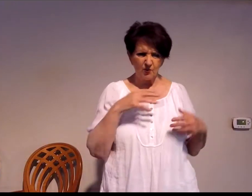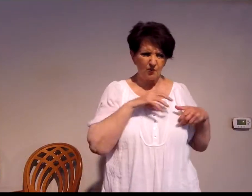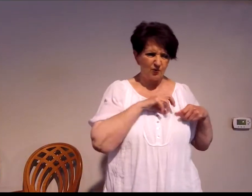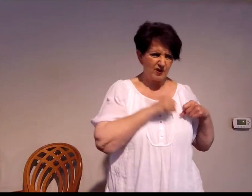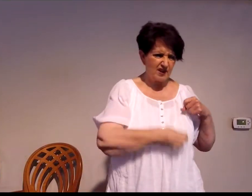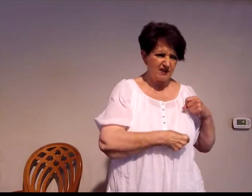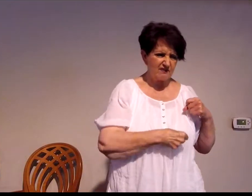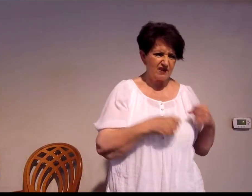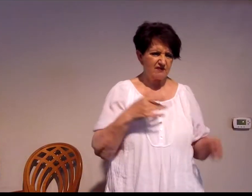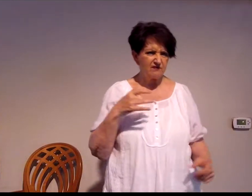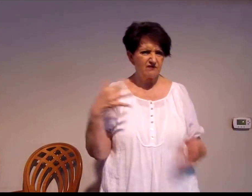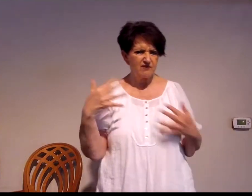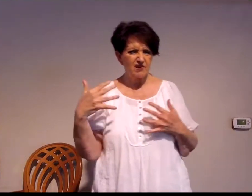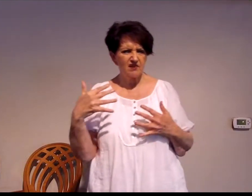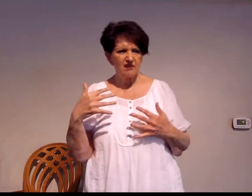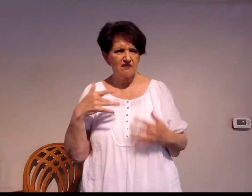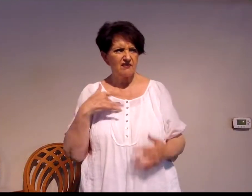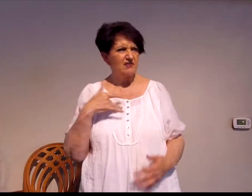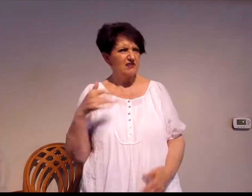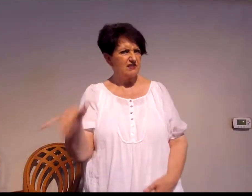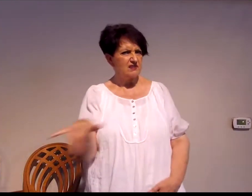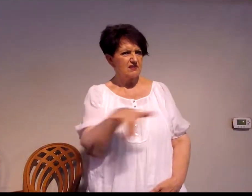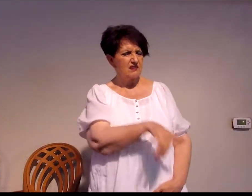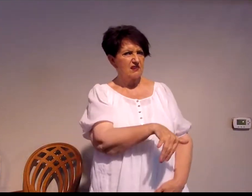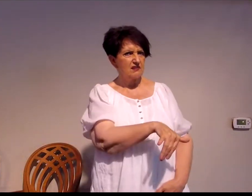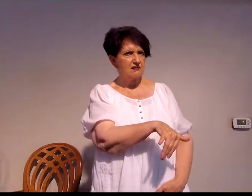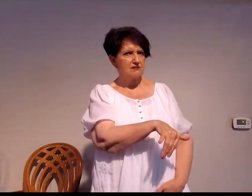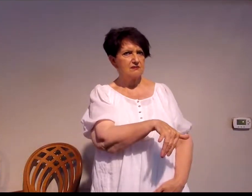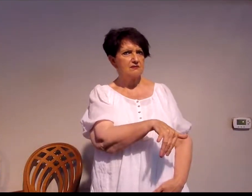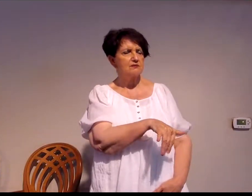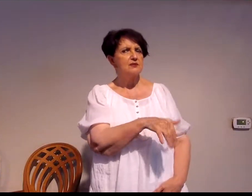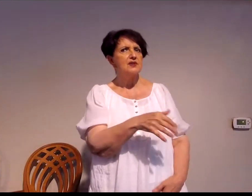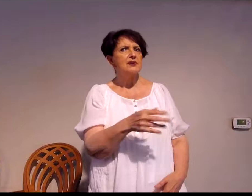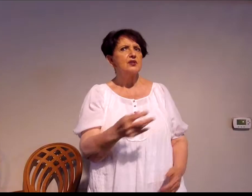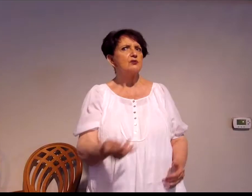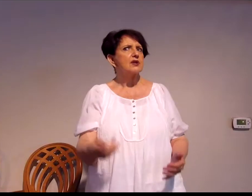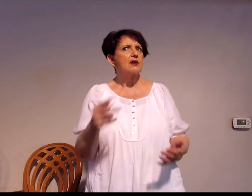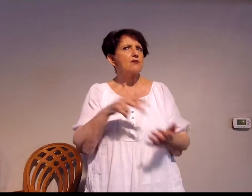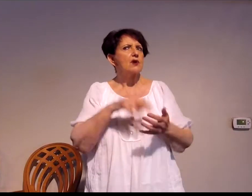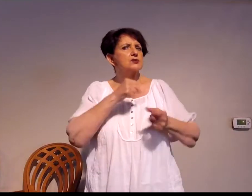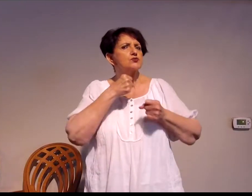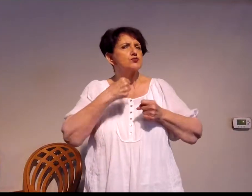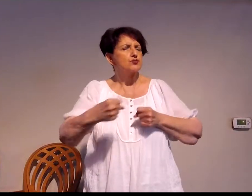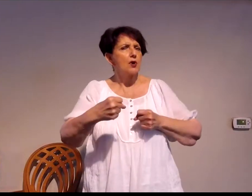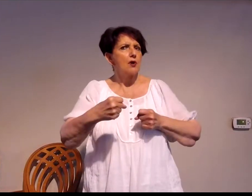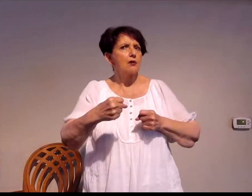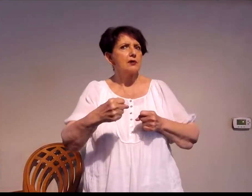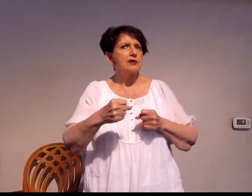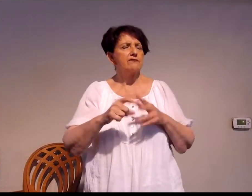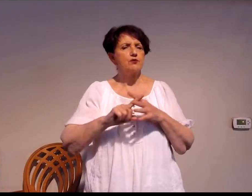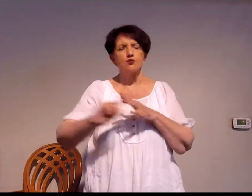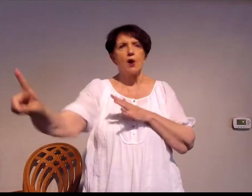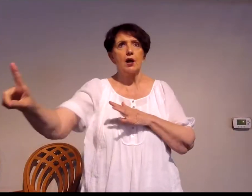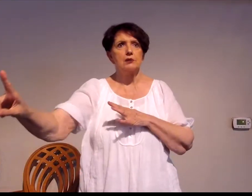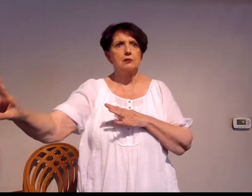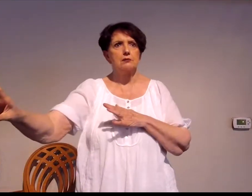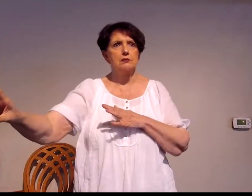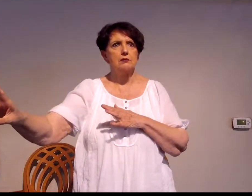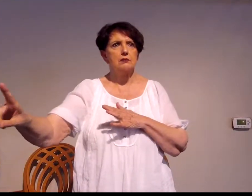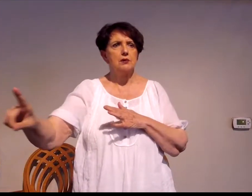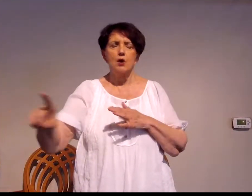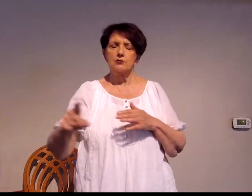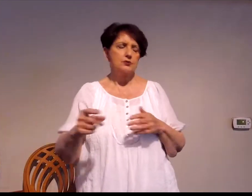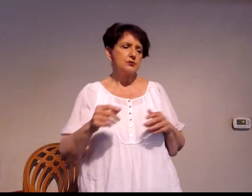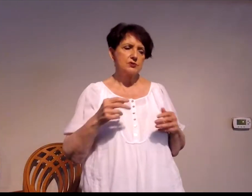So we can't rise strong if we're on the run, and we run from it. And we stay